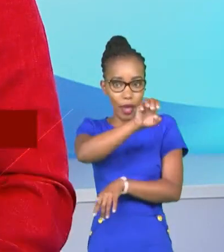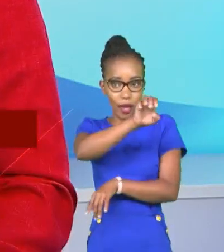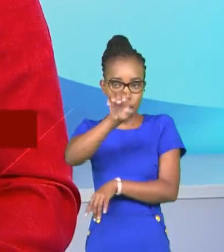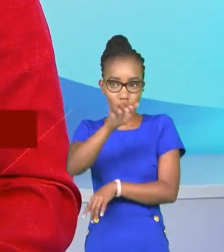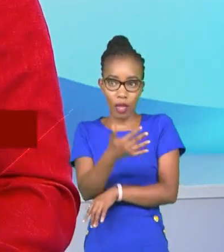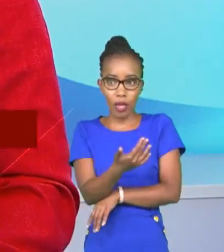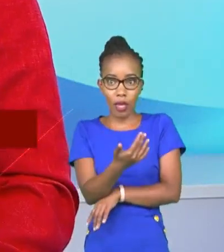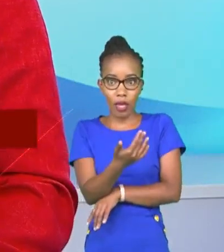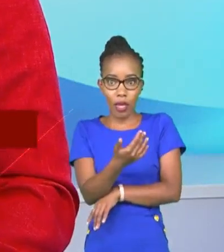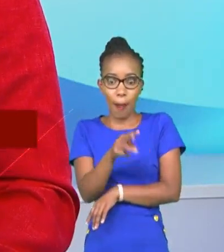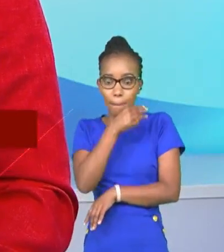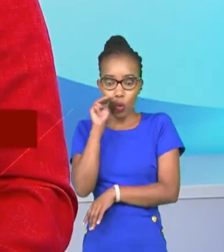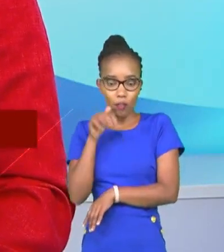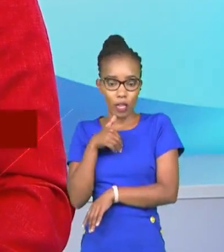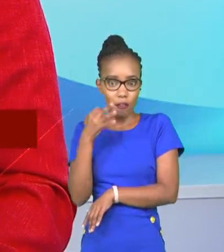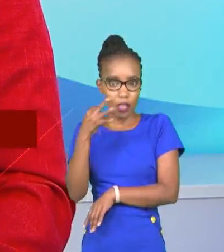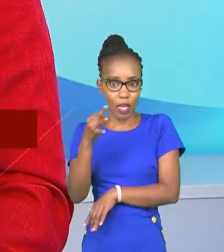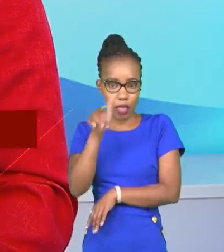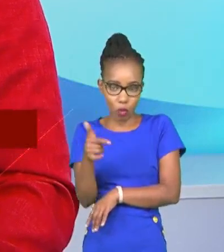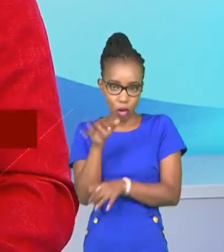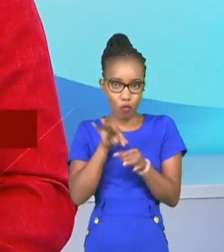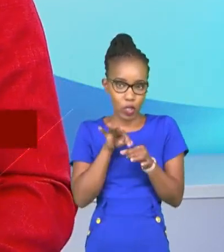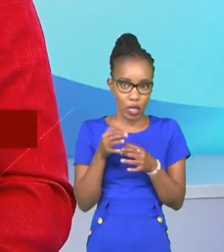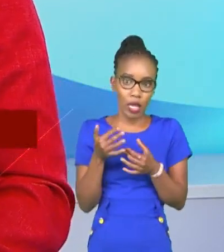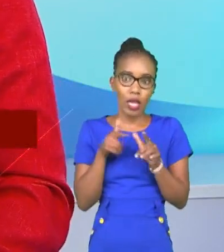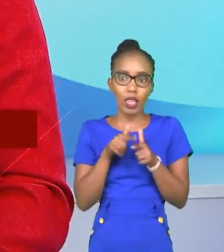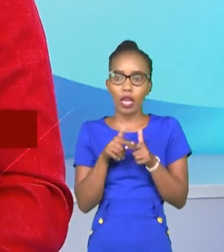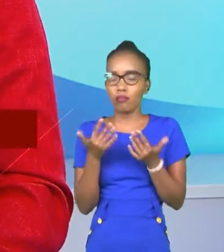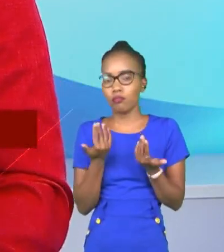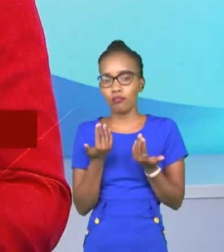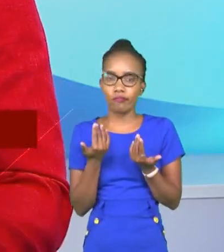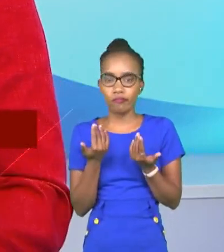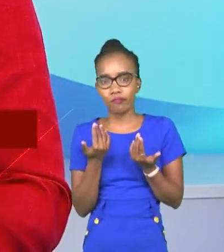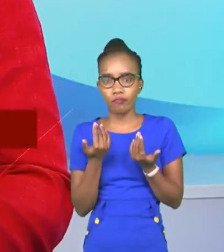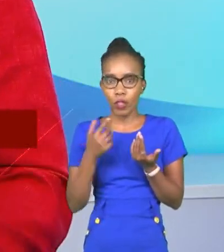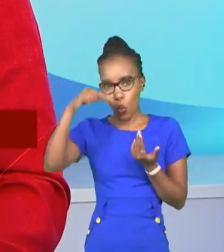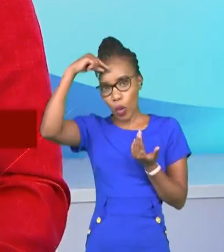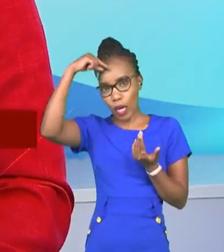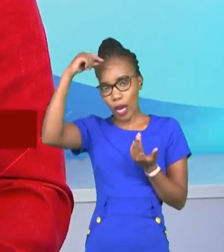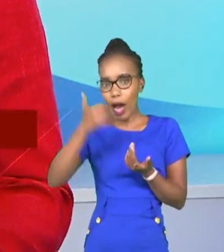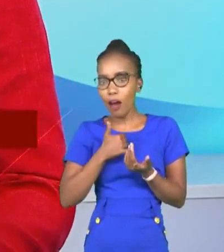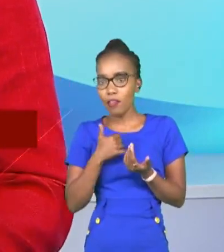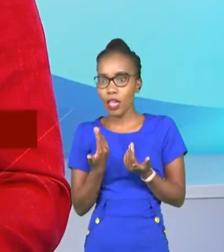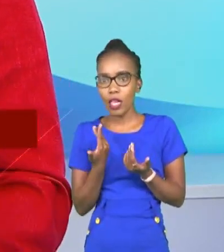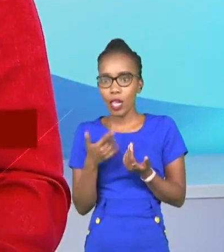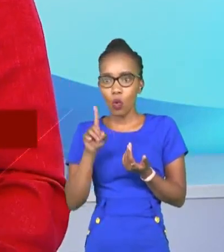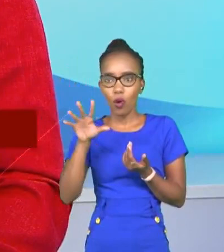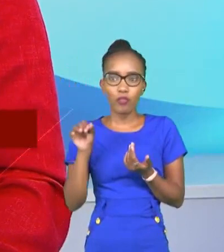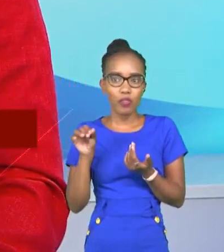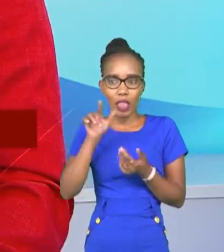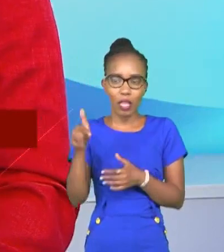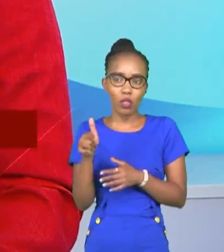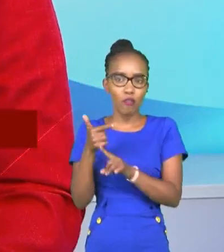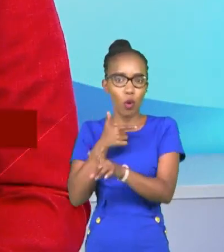had about 300,000 votes. And then you look at someone like Wetangula has about 150,000